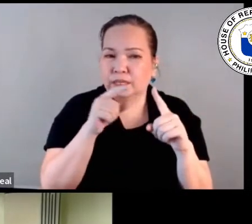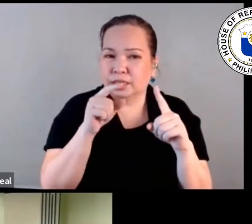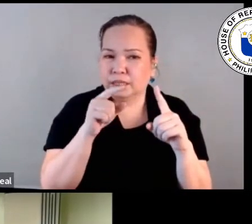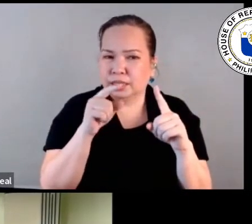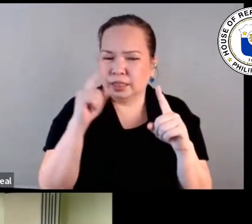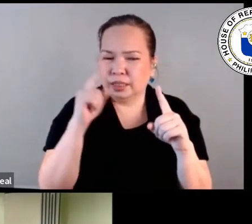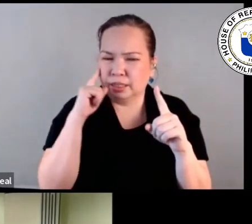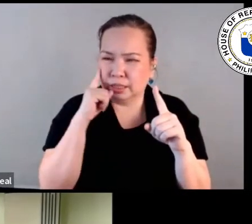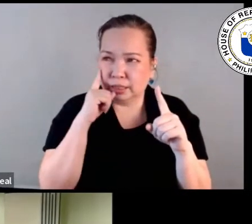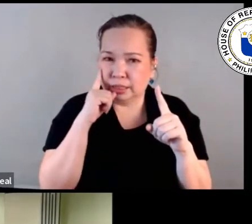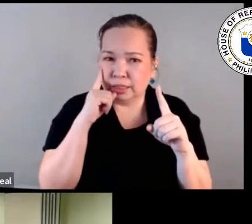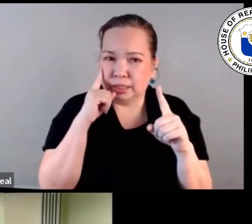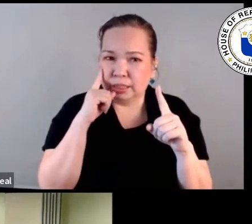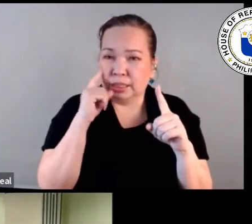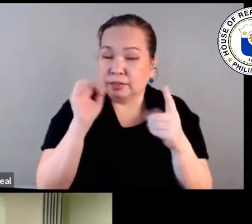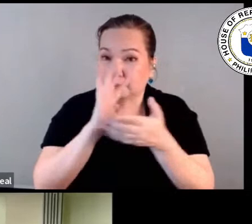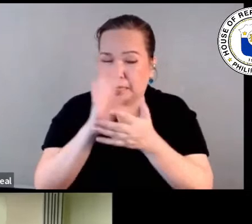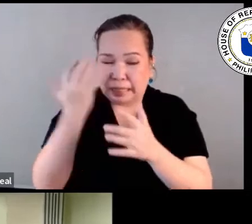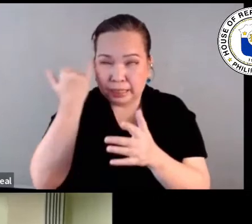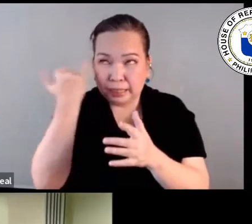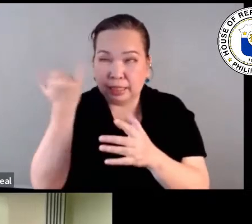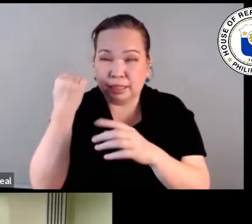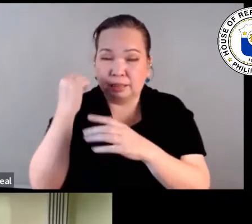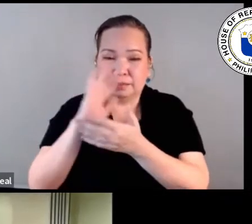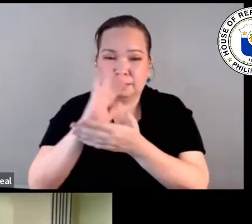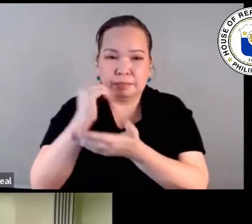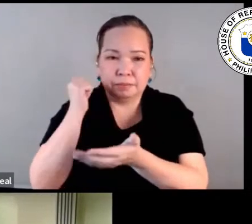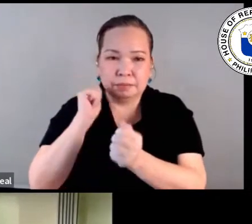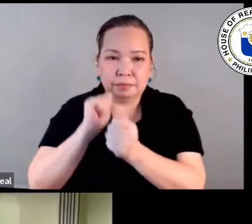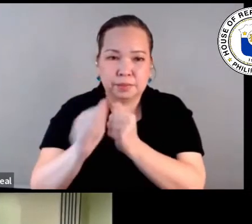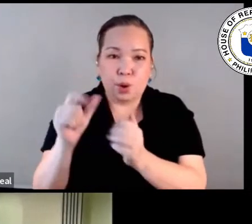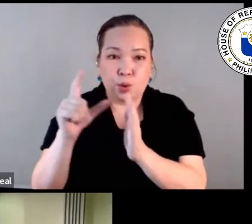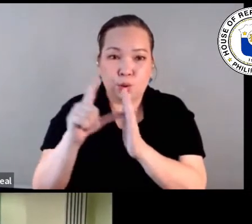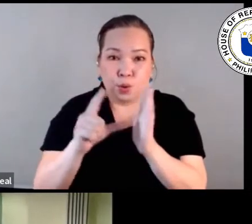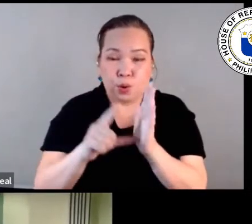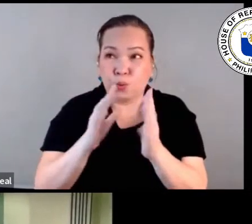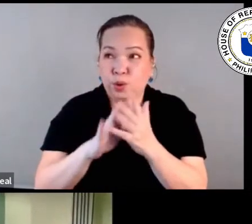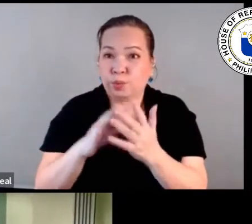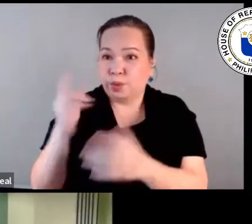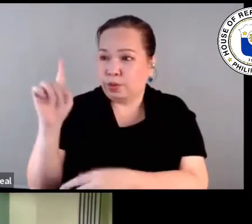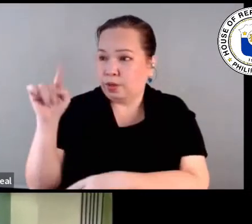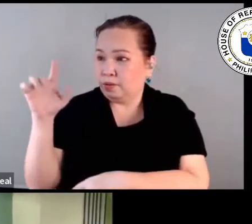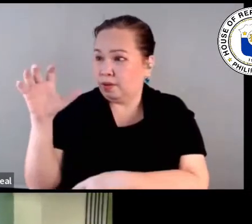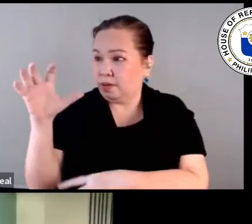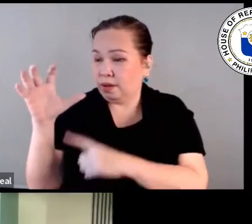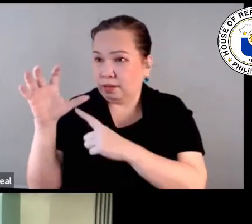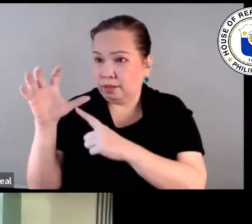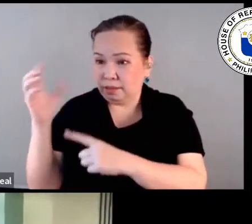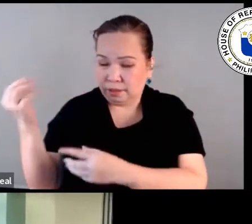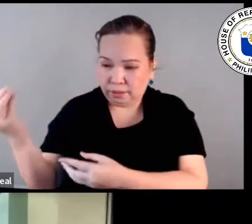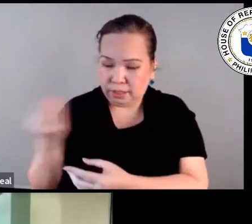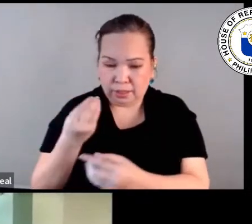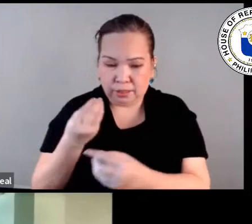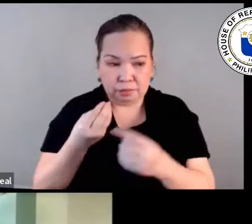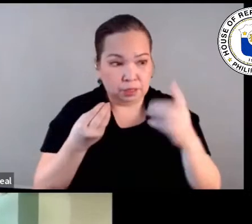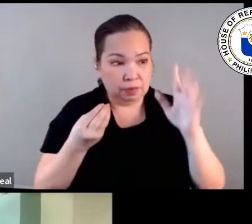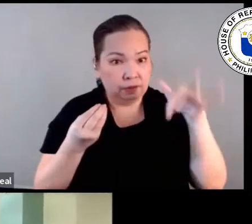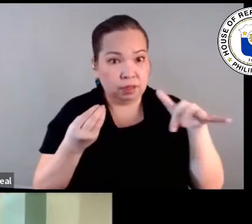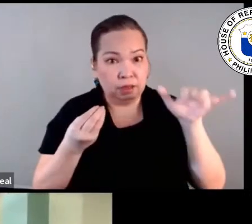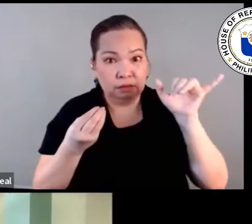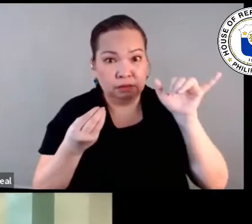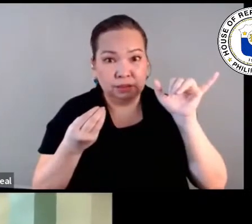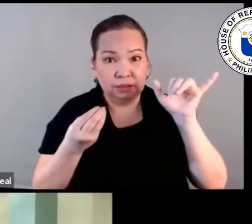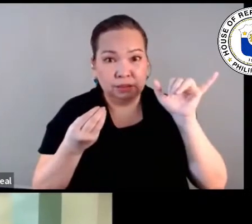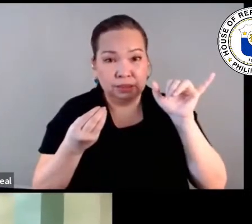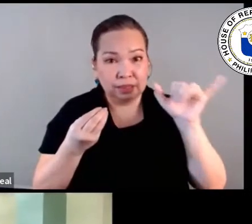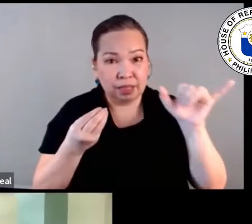kapag po ito ay naisabatas, no, baka po mangyari matanggal, no, yung 5,000 na cash allowance, no. So dapat po there is at least, no, a provision po